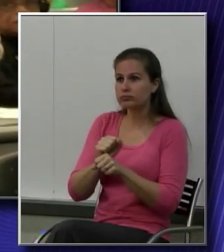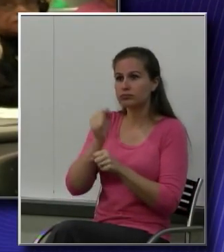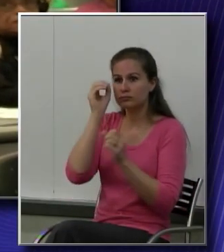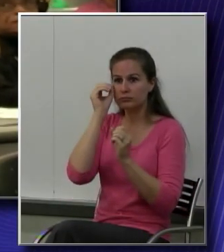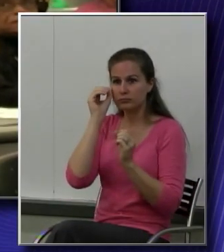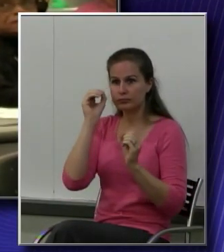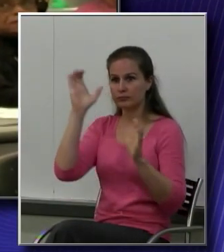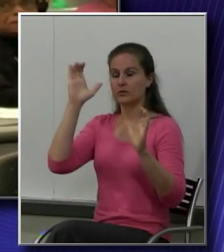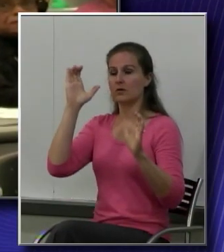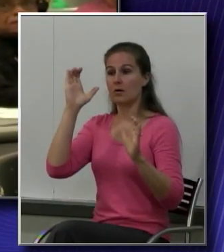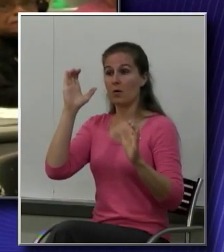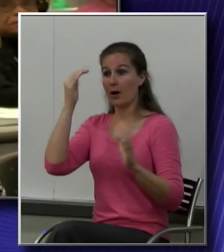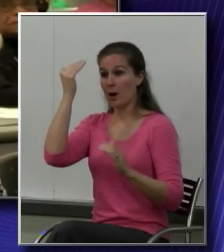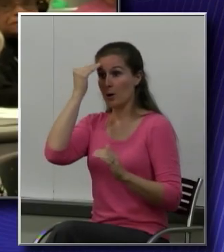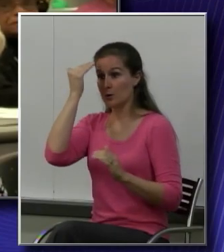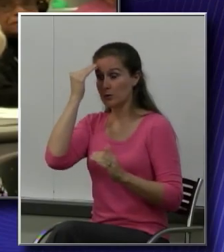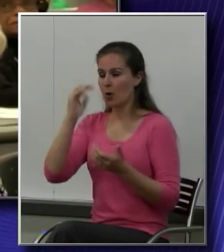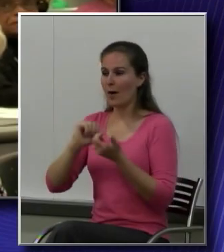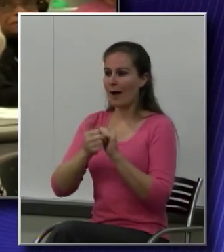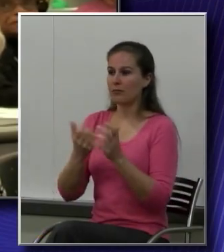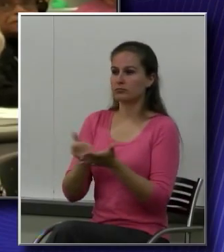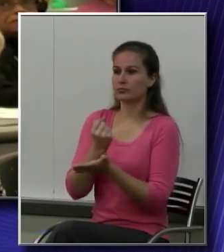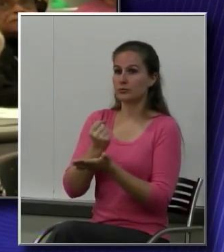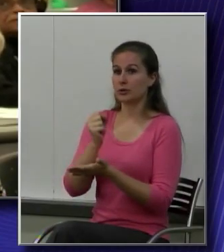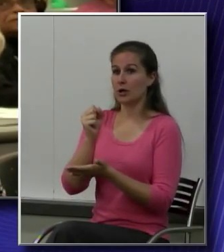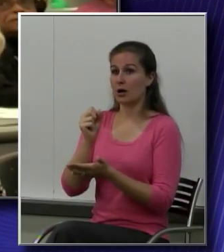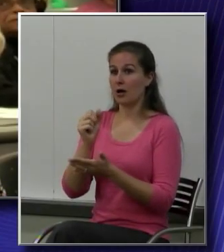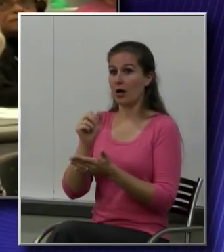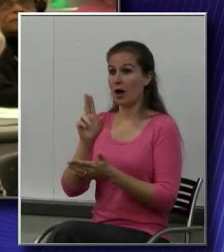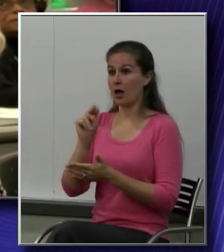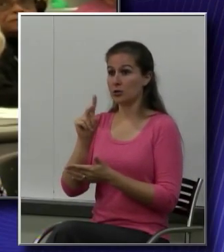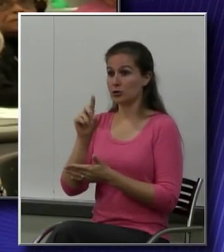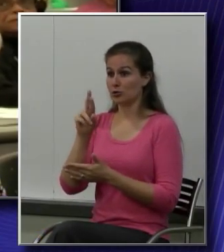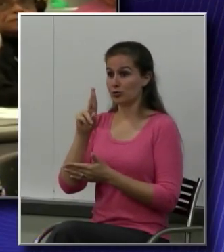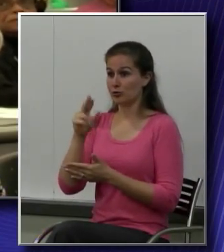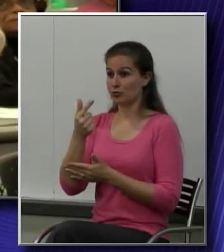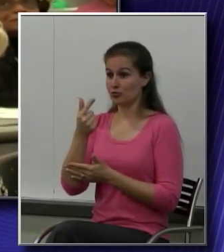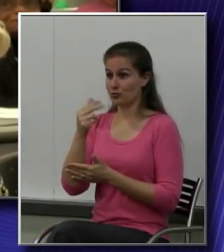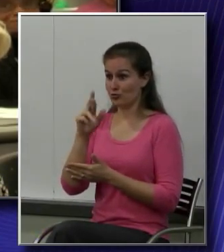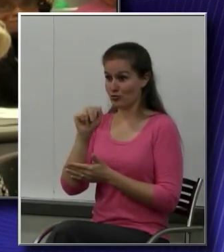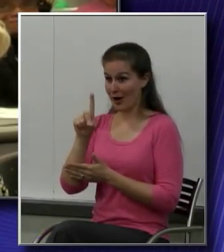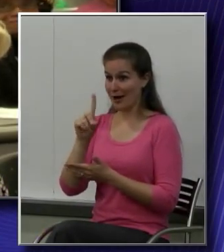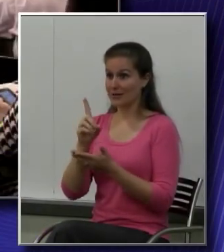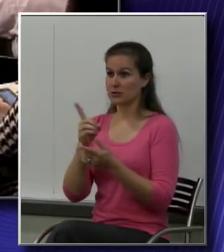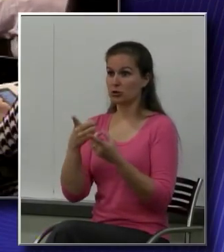to receive their undergraduate degrees in 45 years. Thank you.